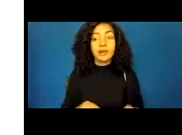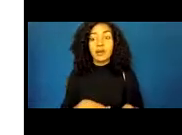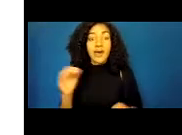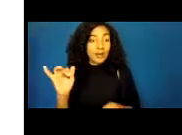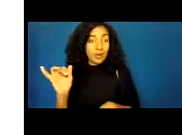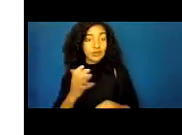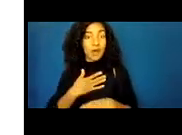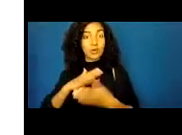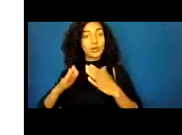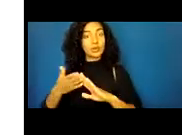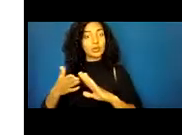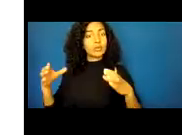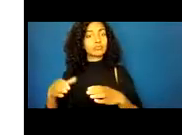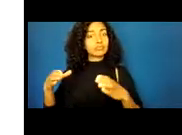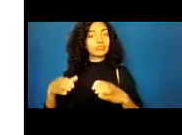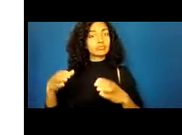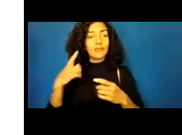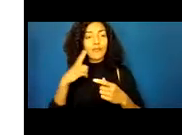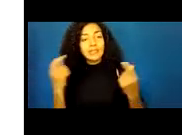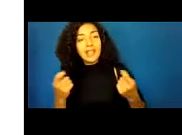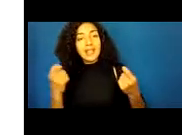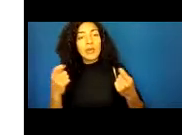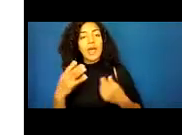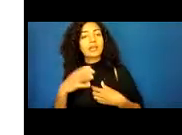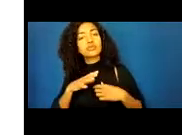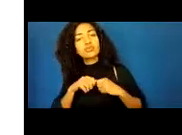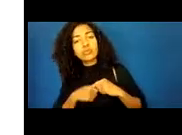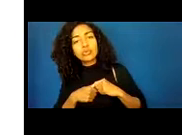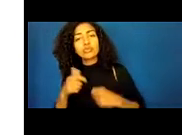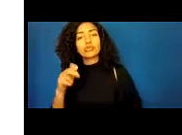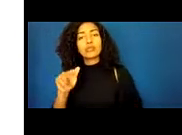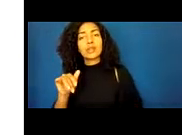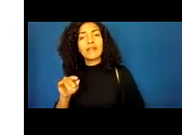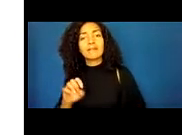community gatherings to celebrate and to grieve?